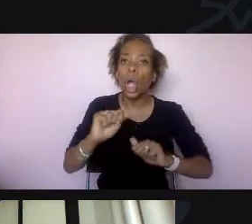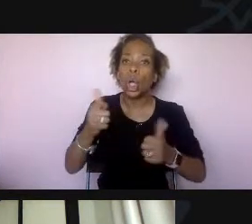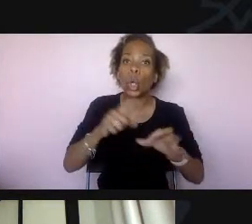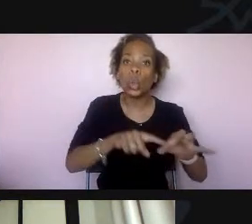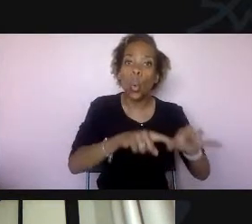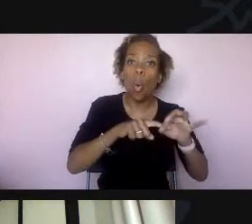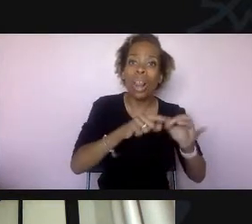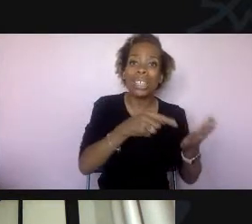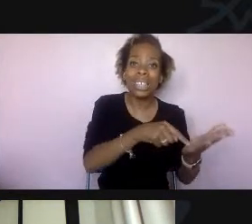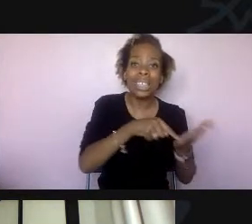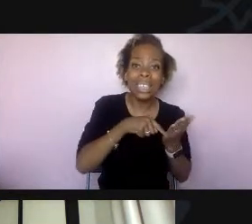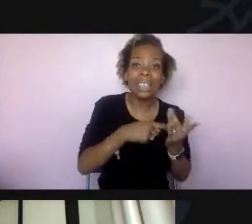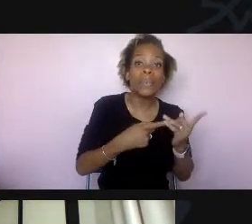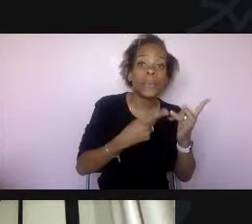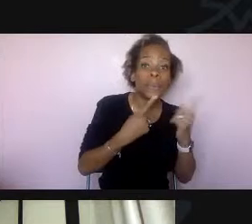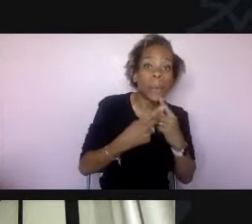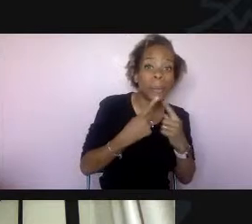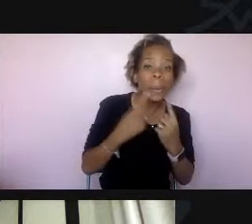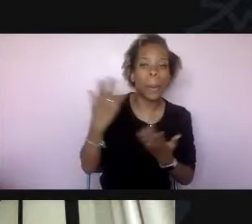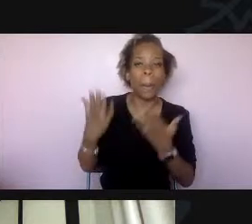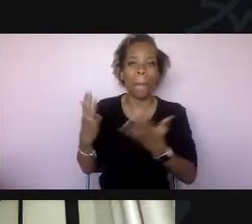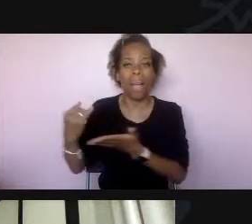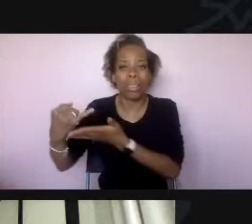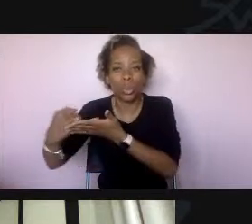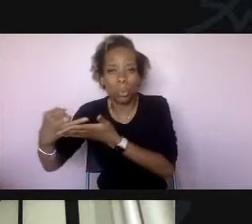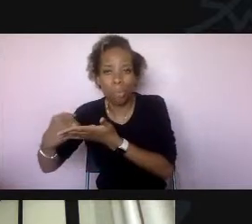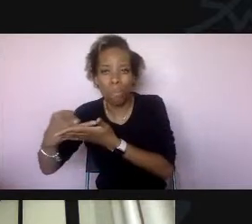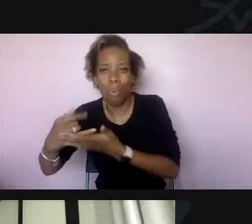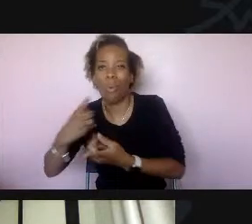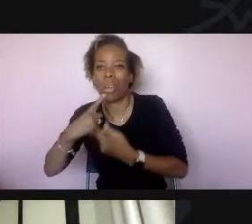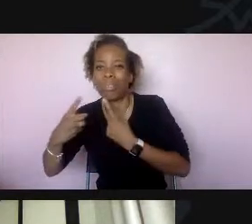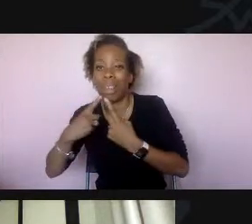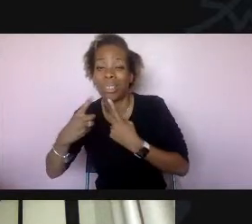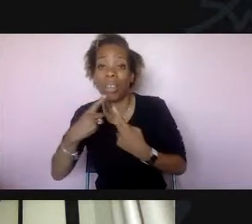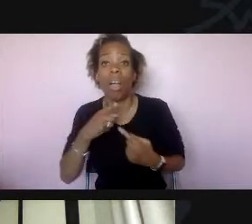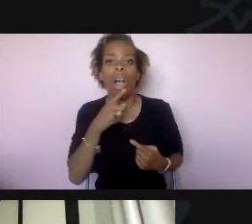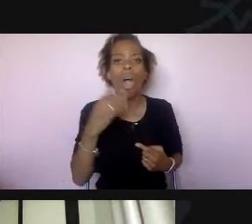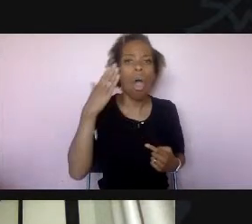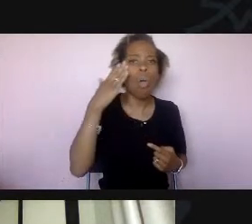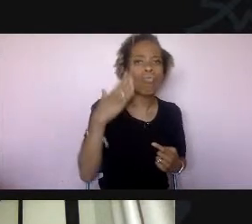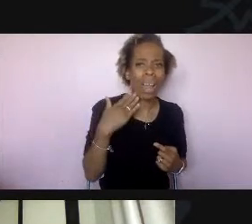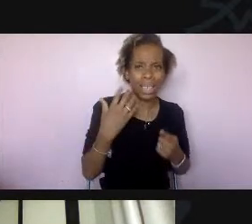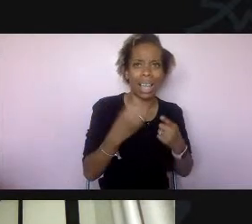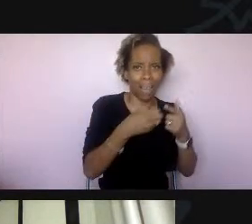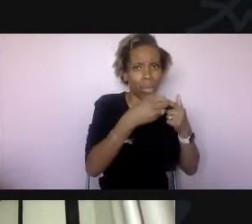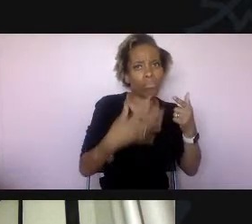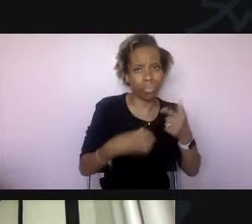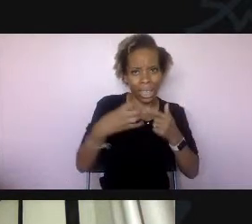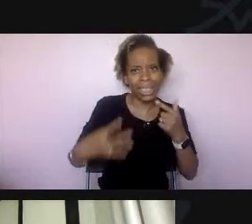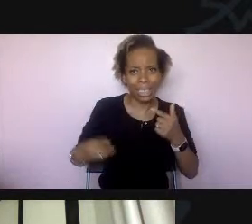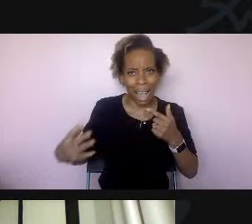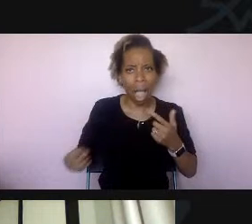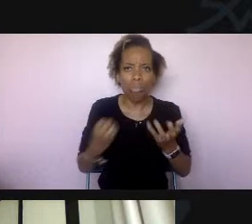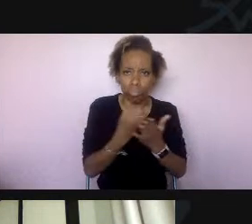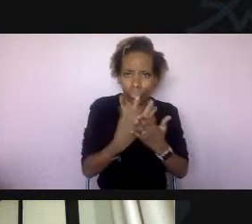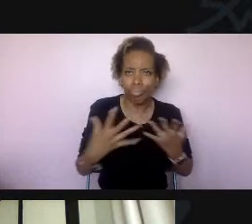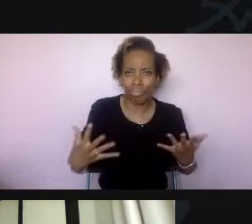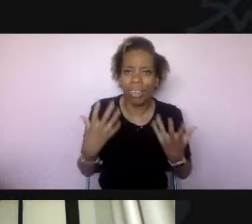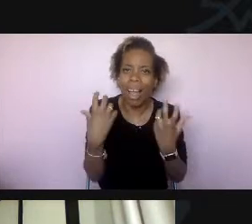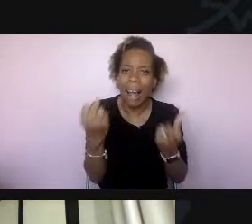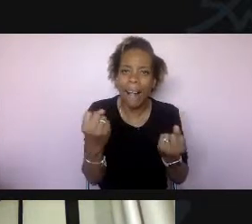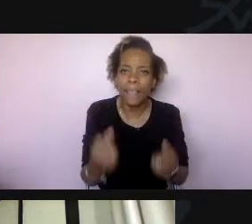protected characteristics. But actually for race, there is probably a much better breakdown that the employers are able to give. Mm.